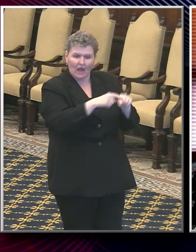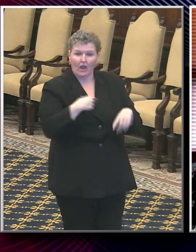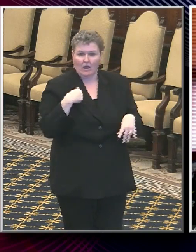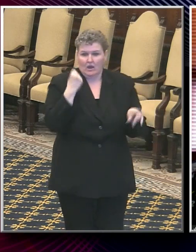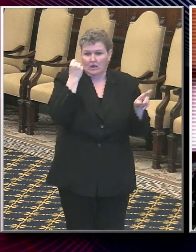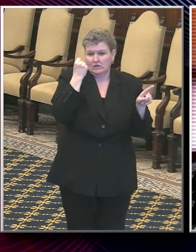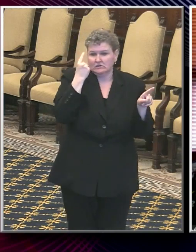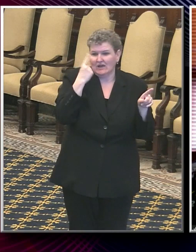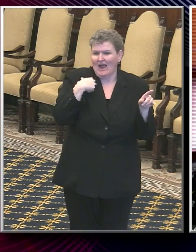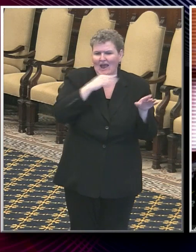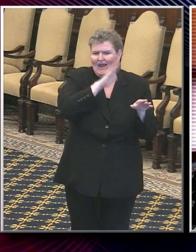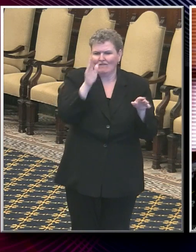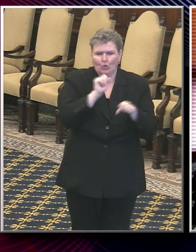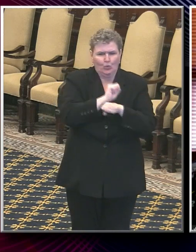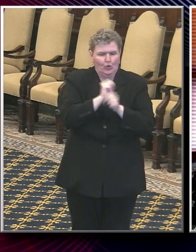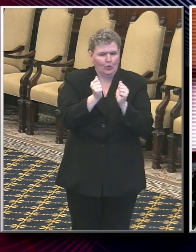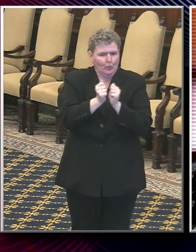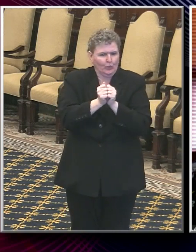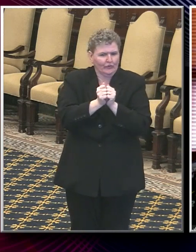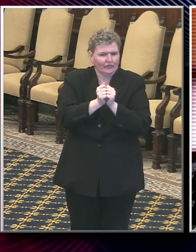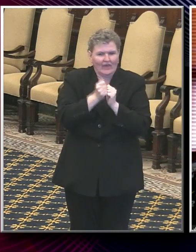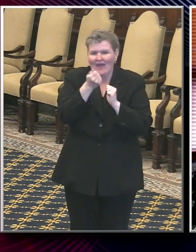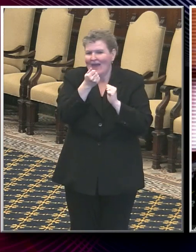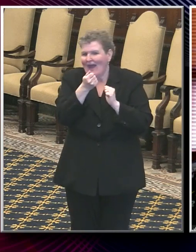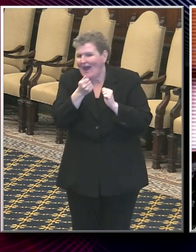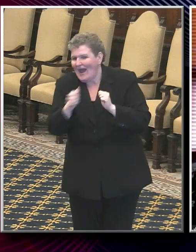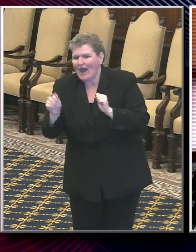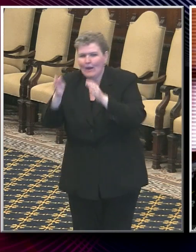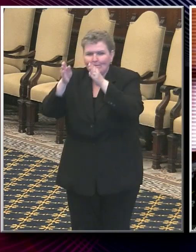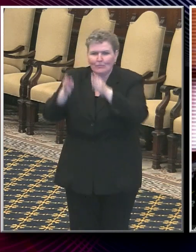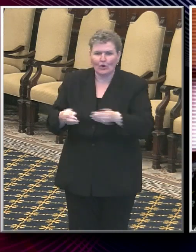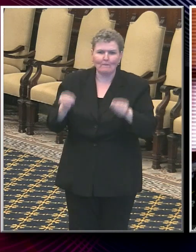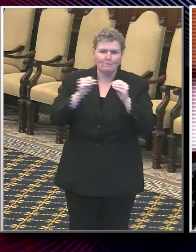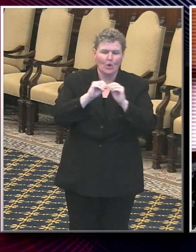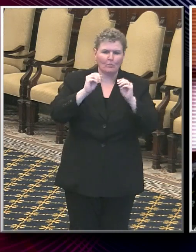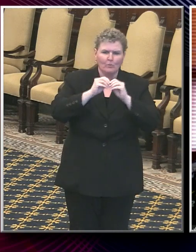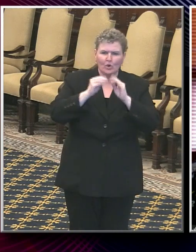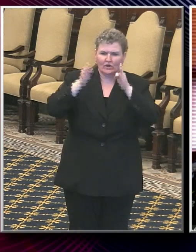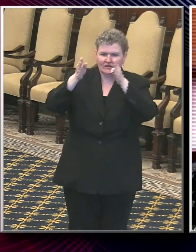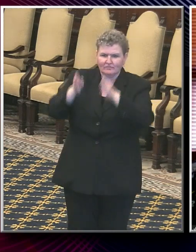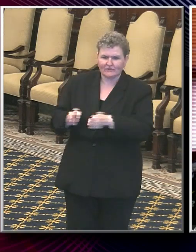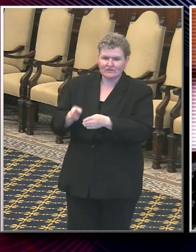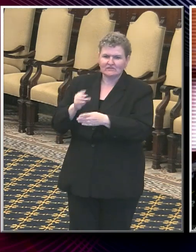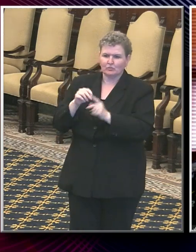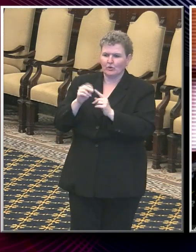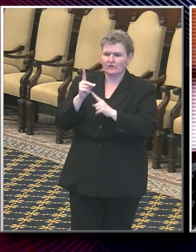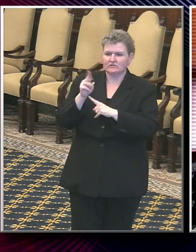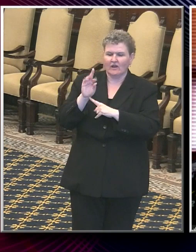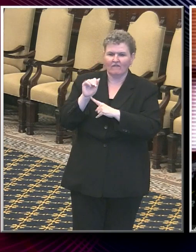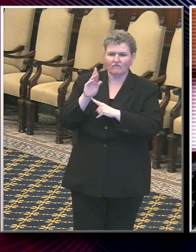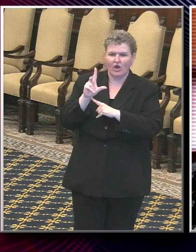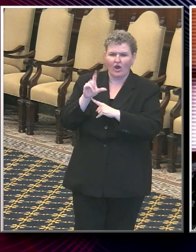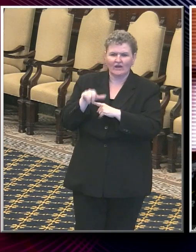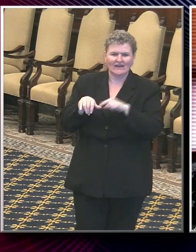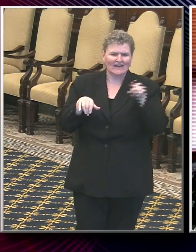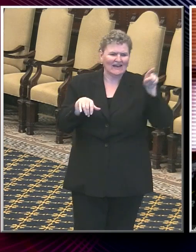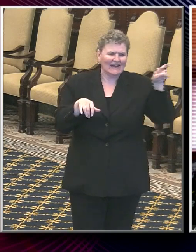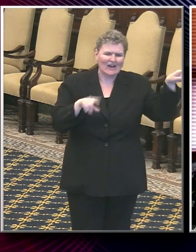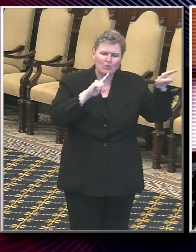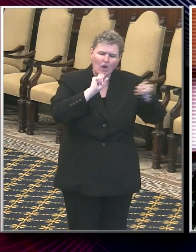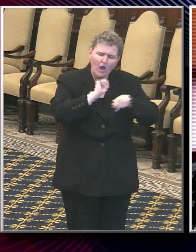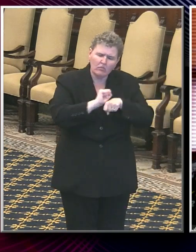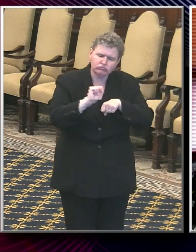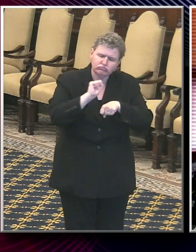public servant, more dedicated than Tom Farley. The man works 16 hours a day. He's got the weight of the world on his shoulders. The decisions